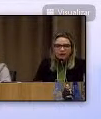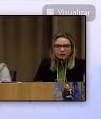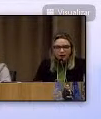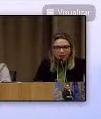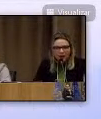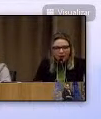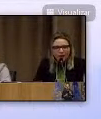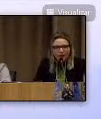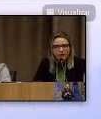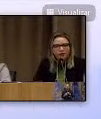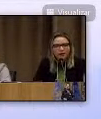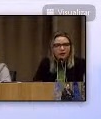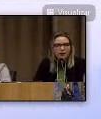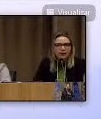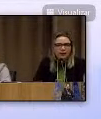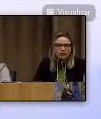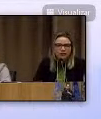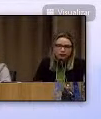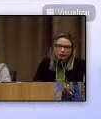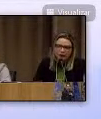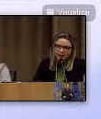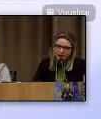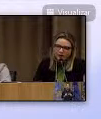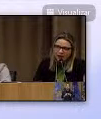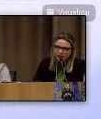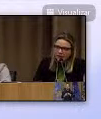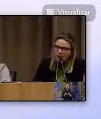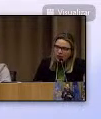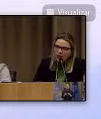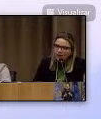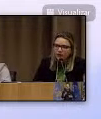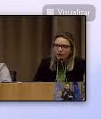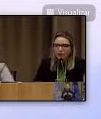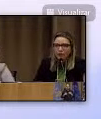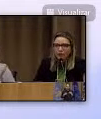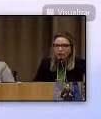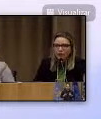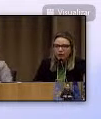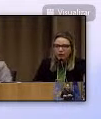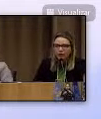orthopedic, serious surgeries, brain aneurysm,